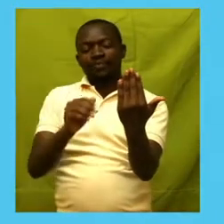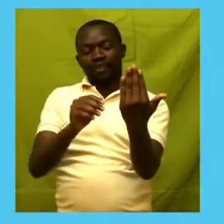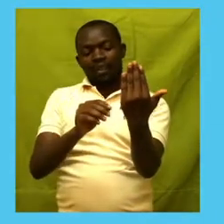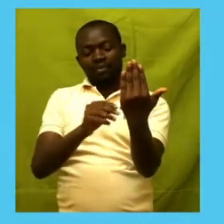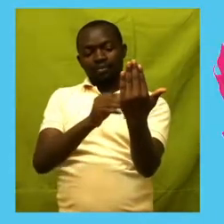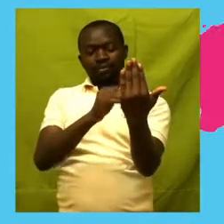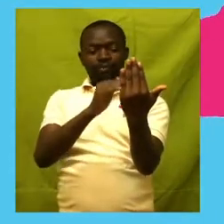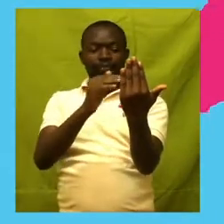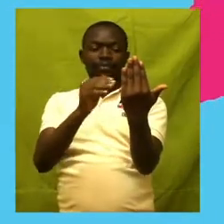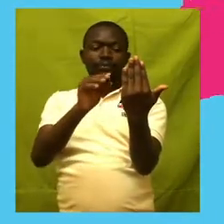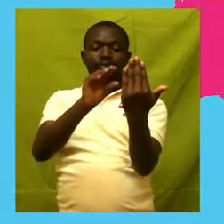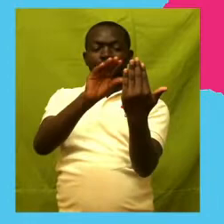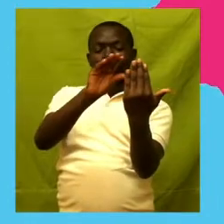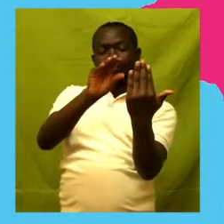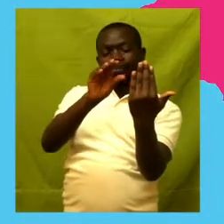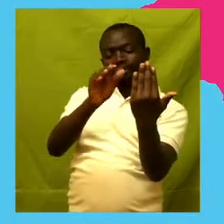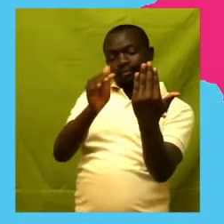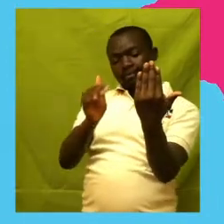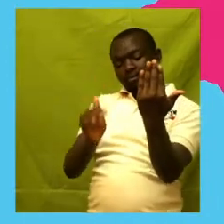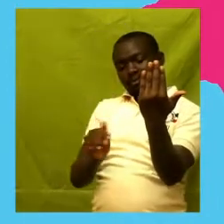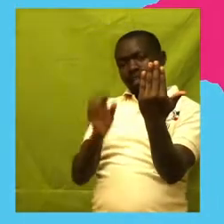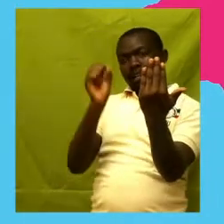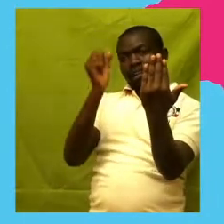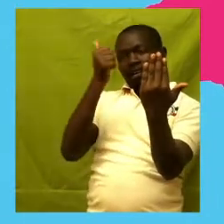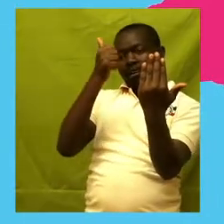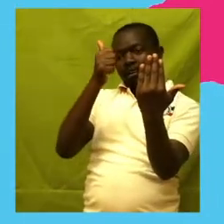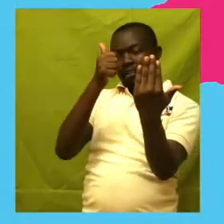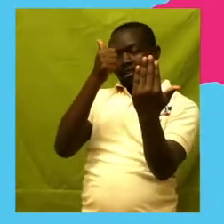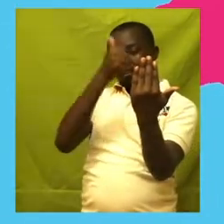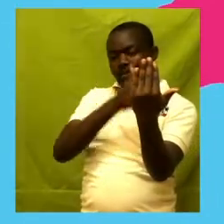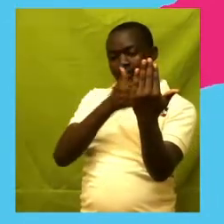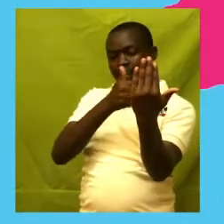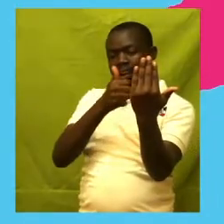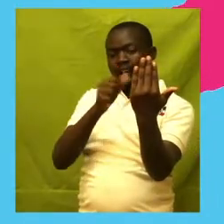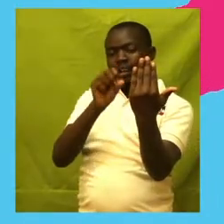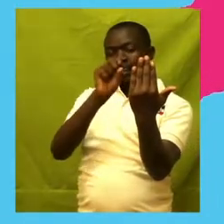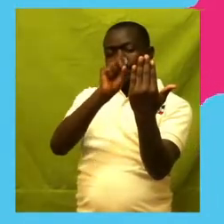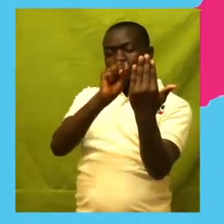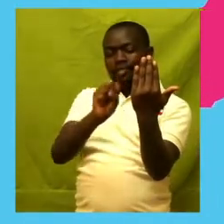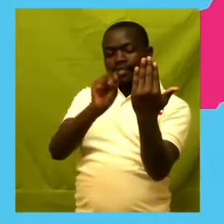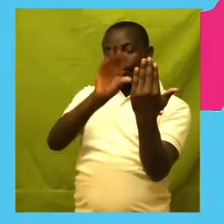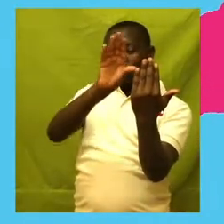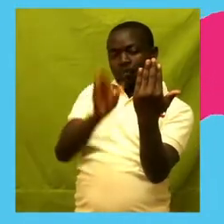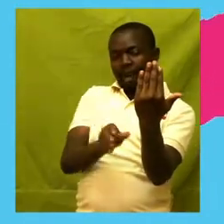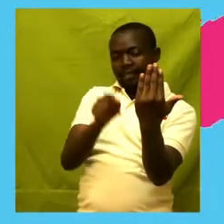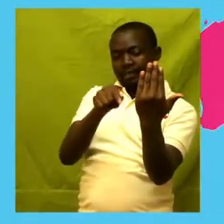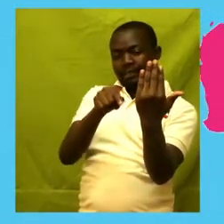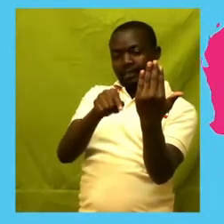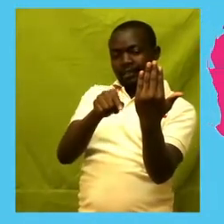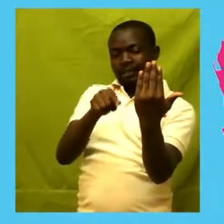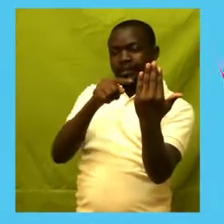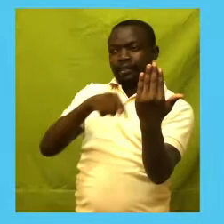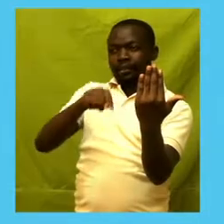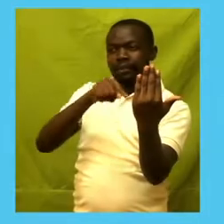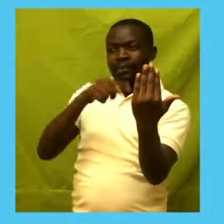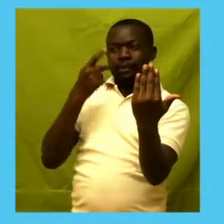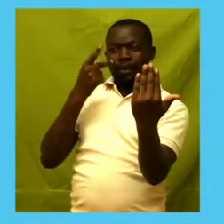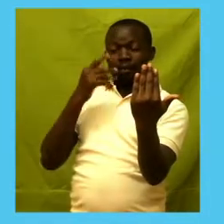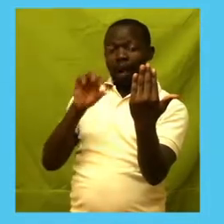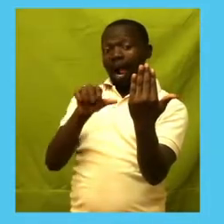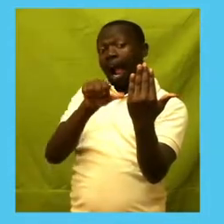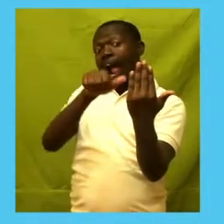you move down Africa's coastline, the southernmost part of Africa, we